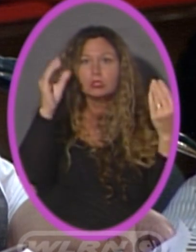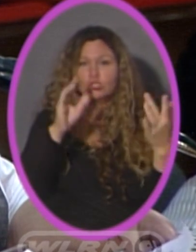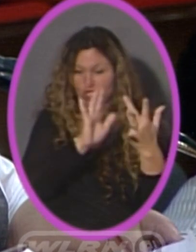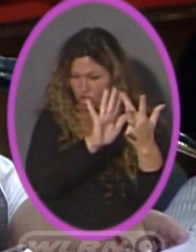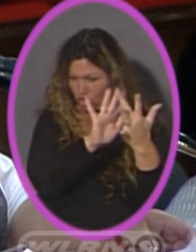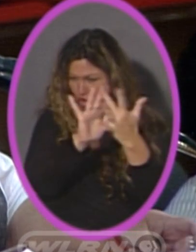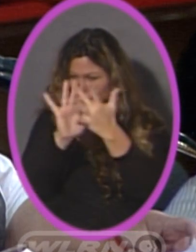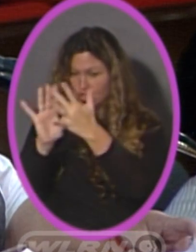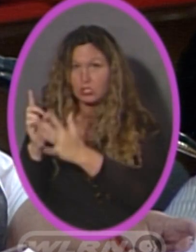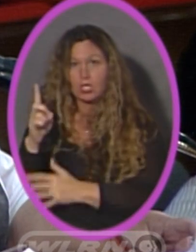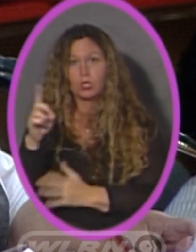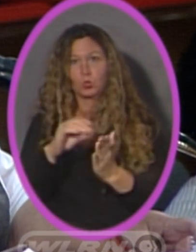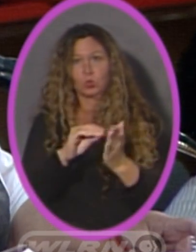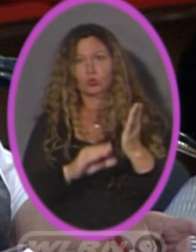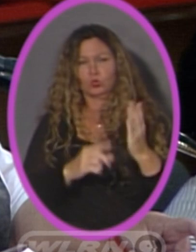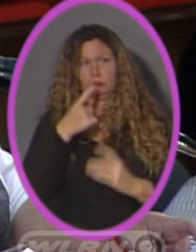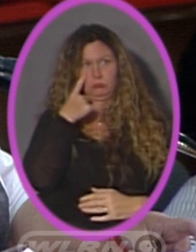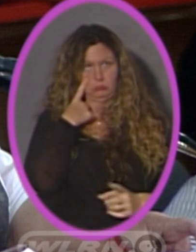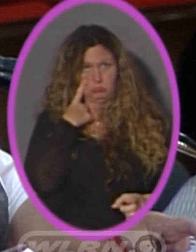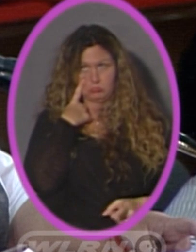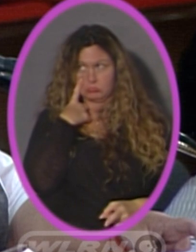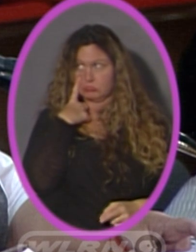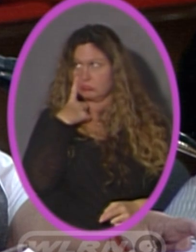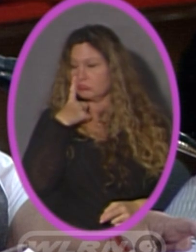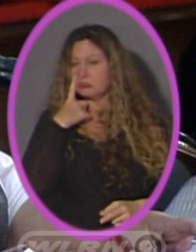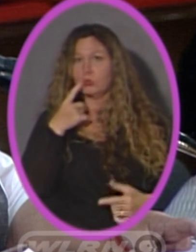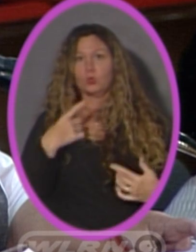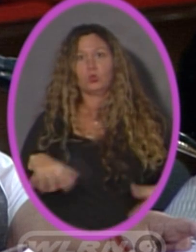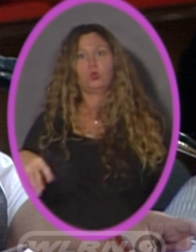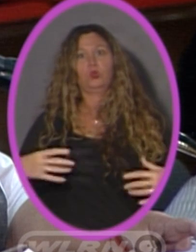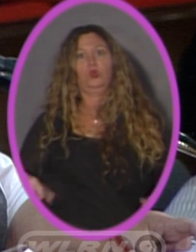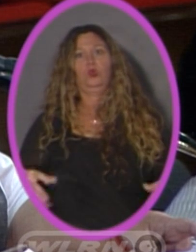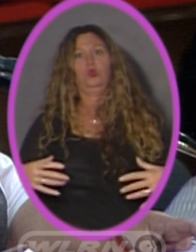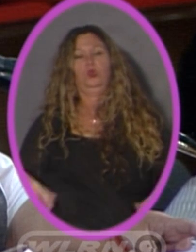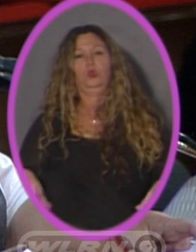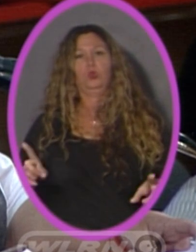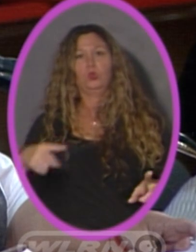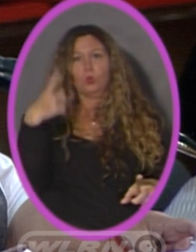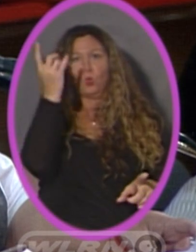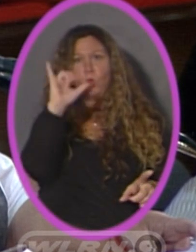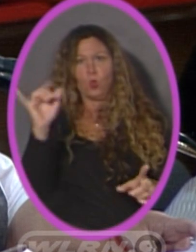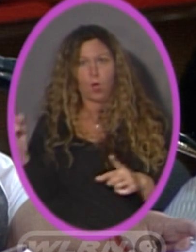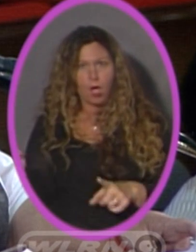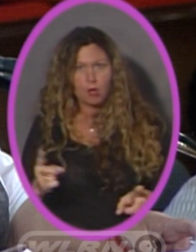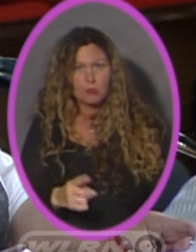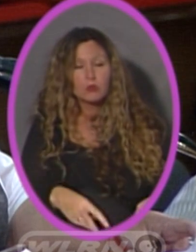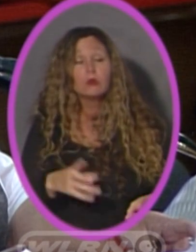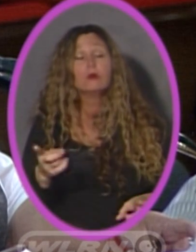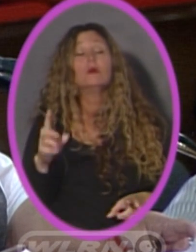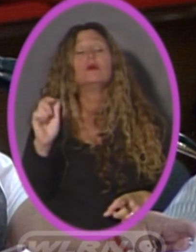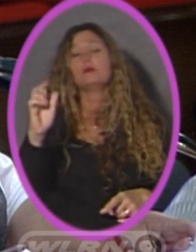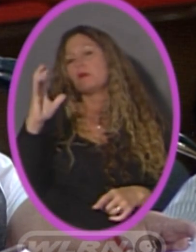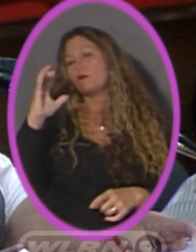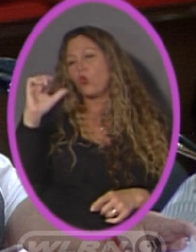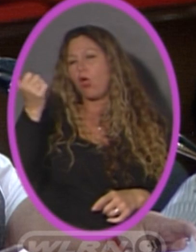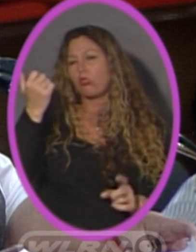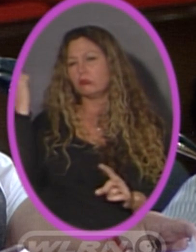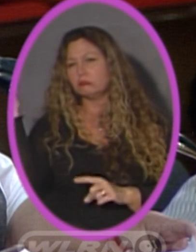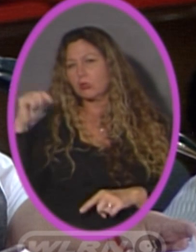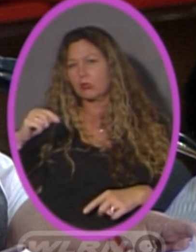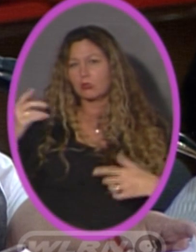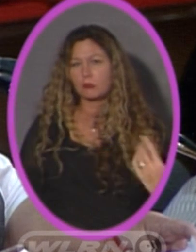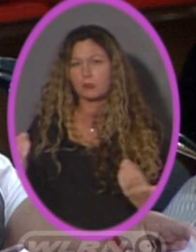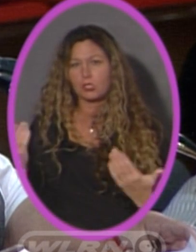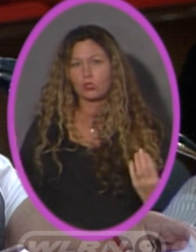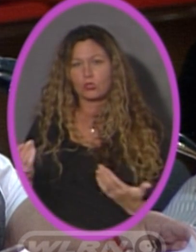by a student who spoke before the board. Teacher Thais Alvarez has spoken out at the board meetings before, where our superintendent attempted to